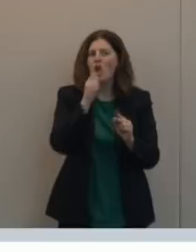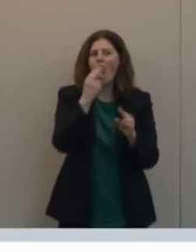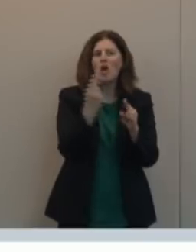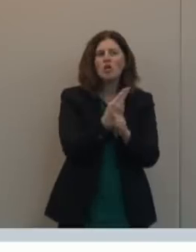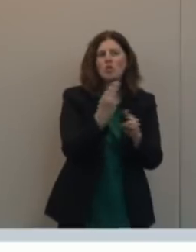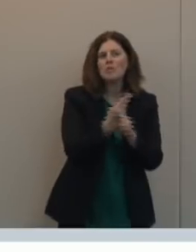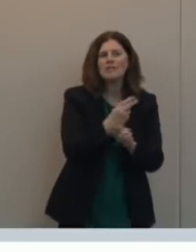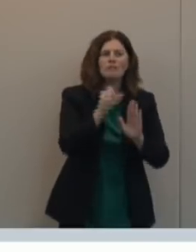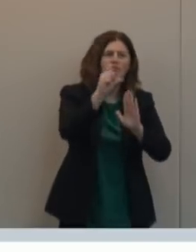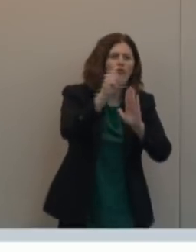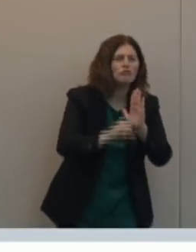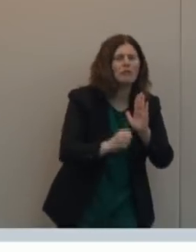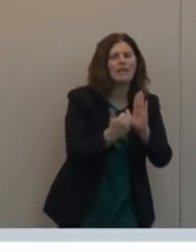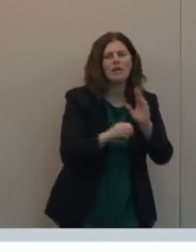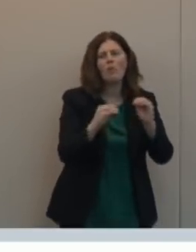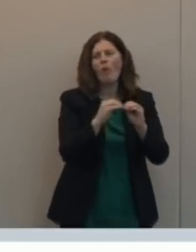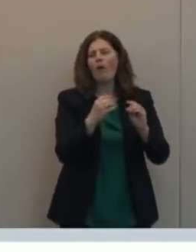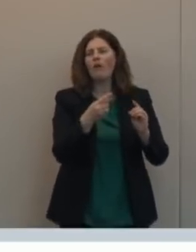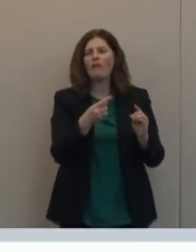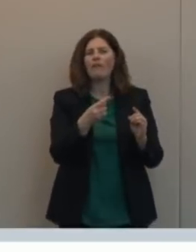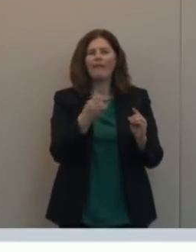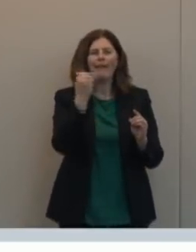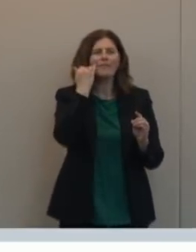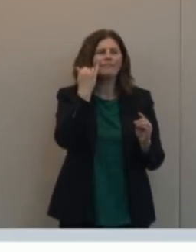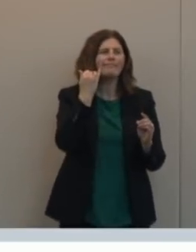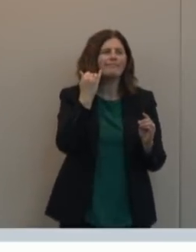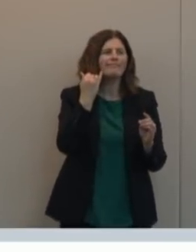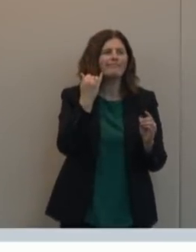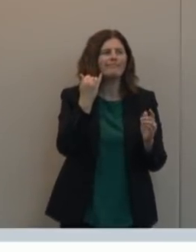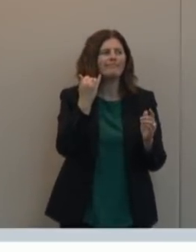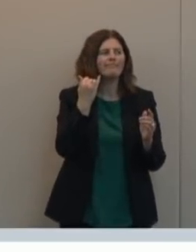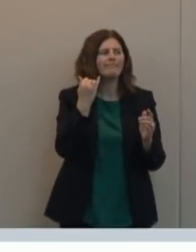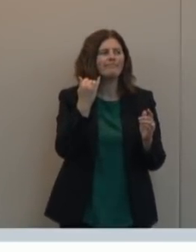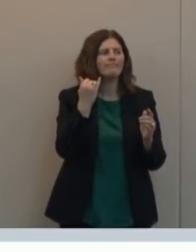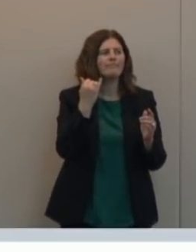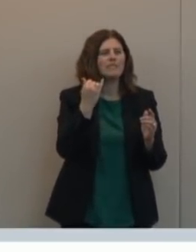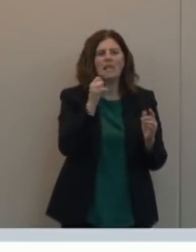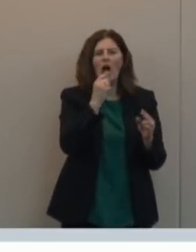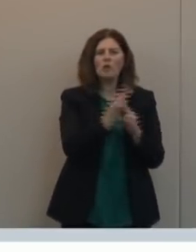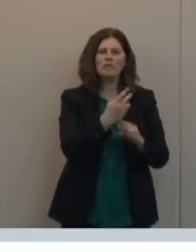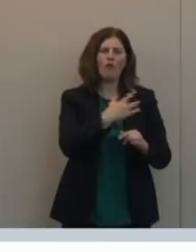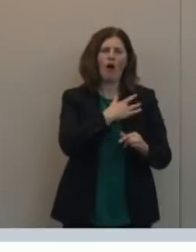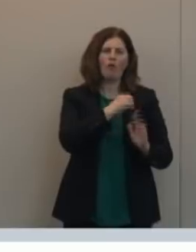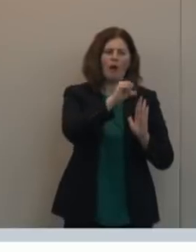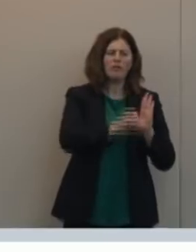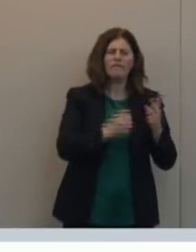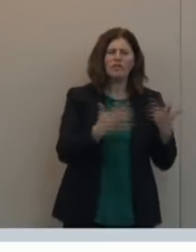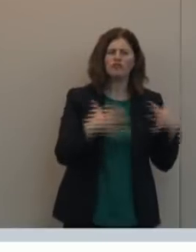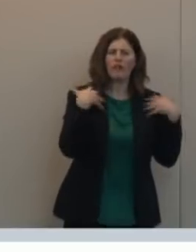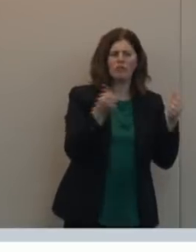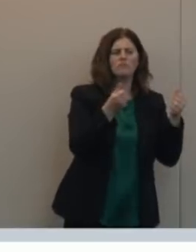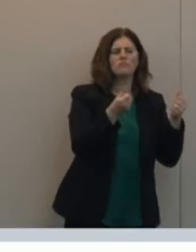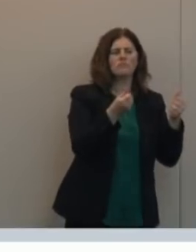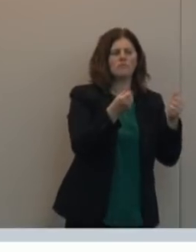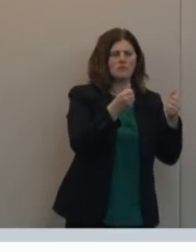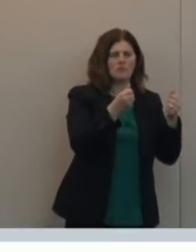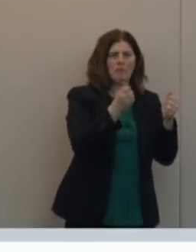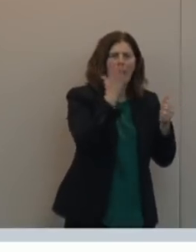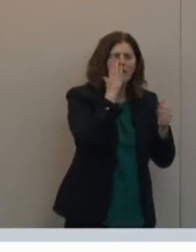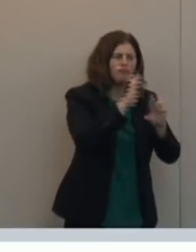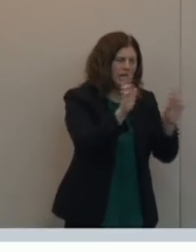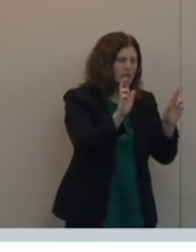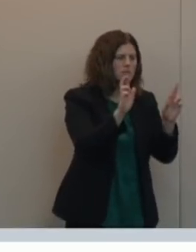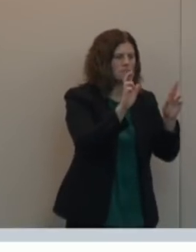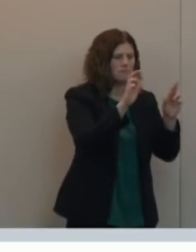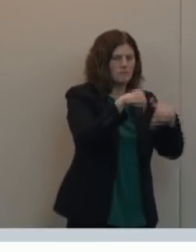who might have had a heart operation no longer taking up those ICU beds. So we're trying to get as ready as we can